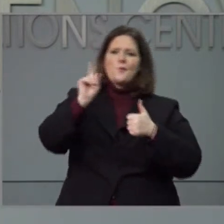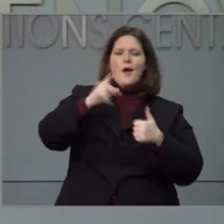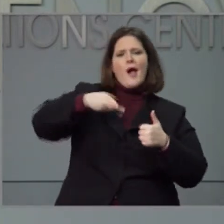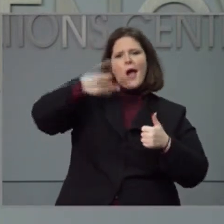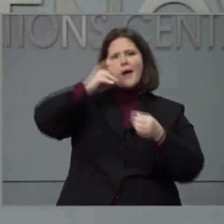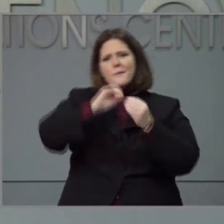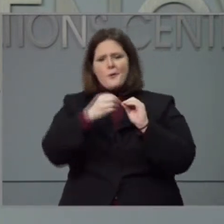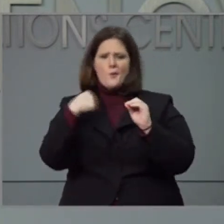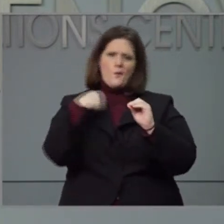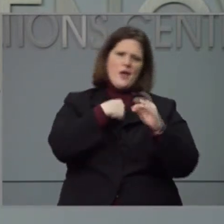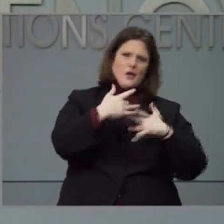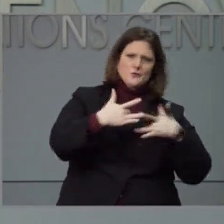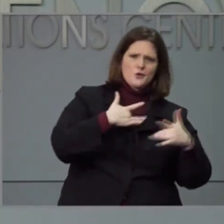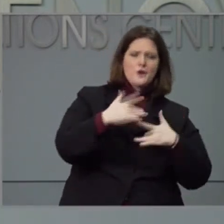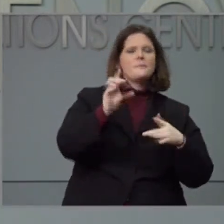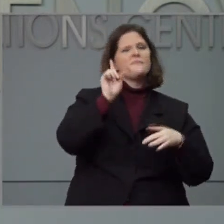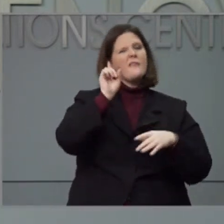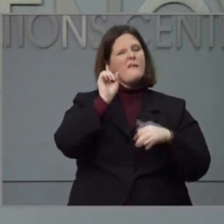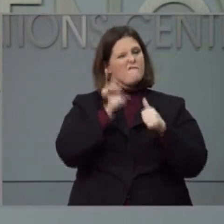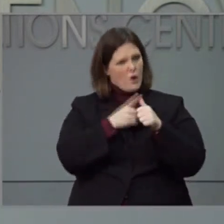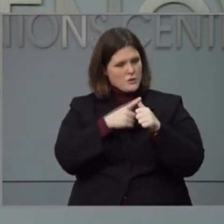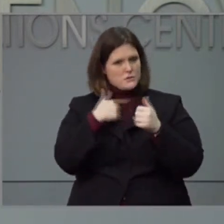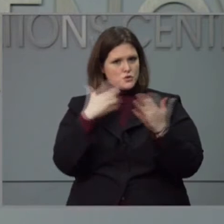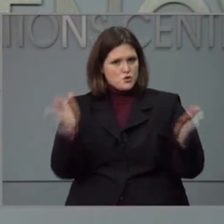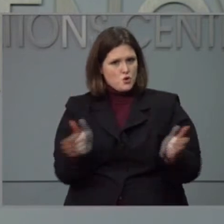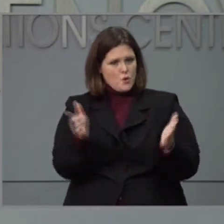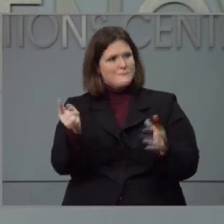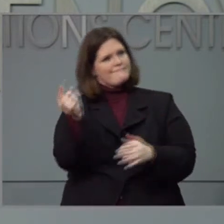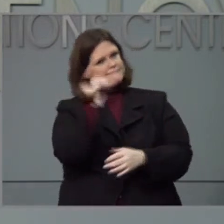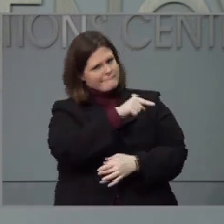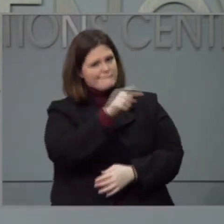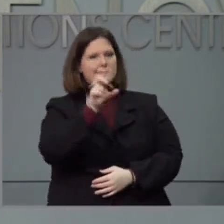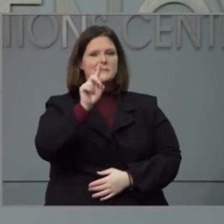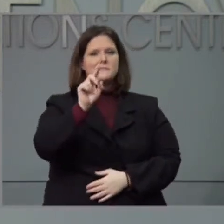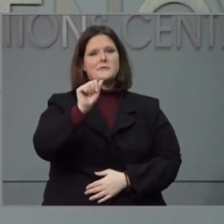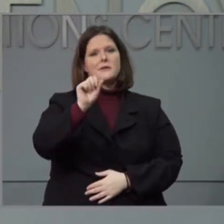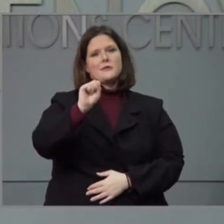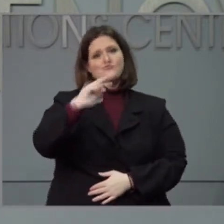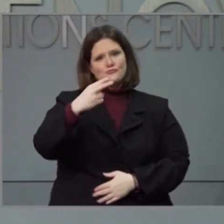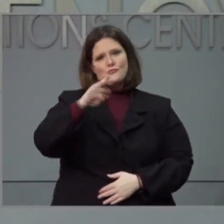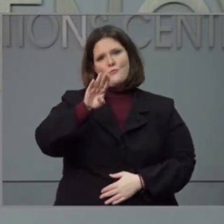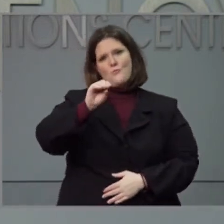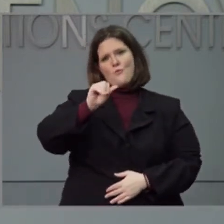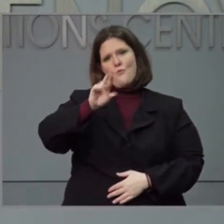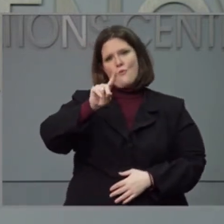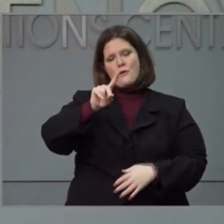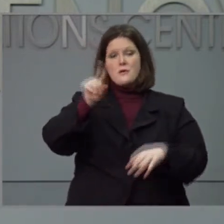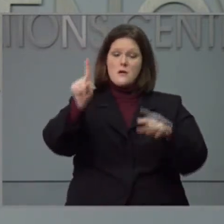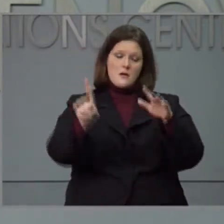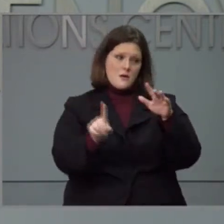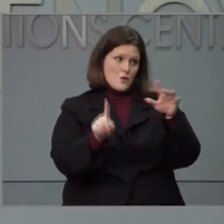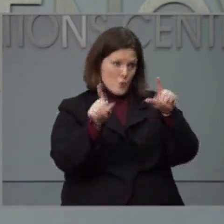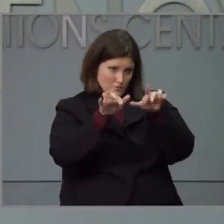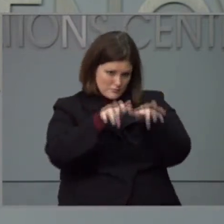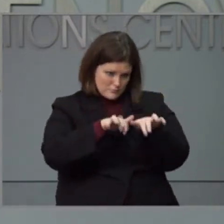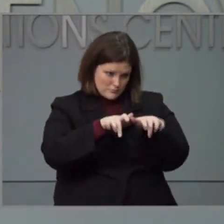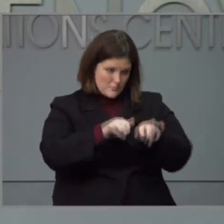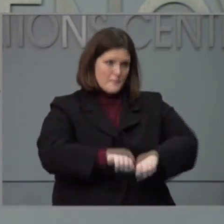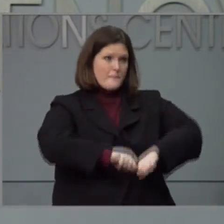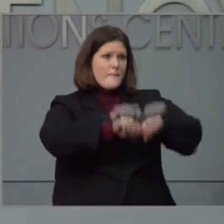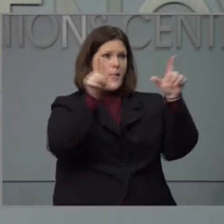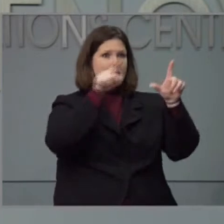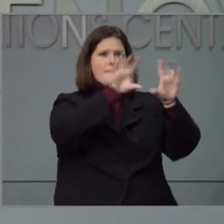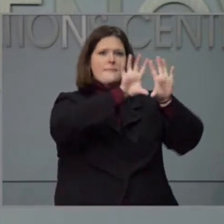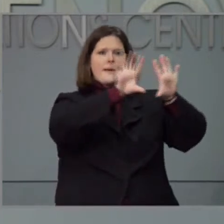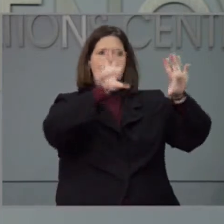about. So first, I would encourage everyone to go to our dashboard. Right on the first page of the DHHS dashboard is a map of